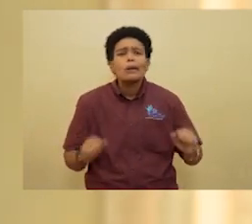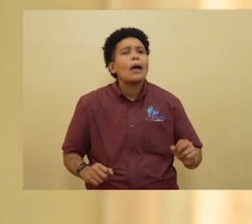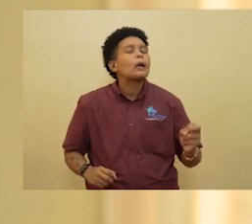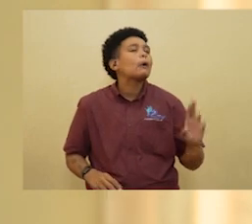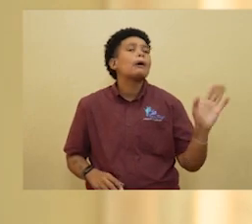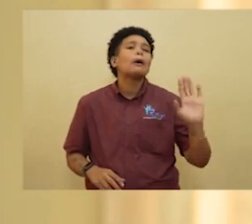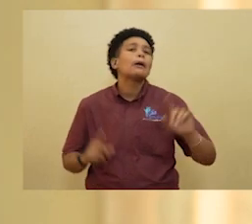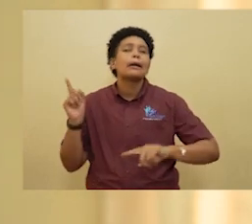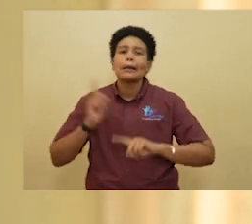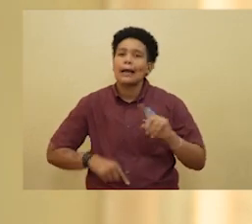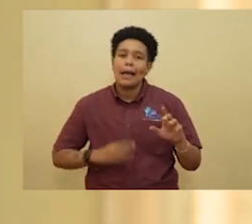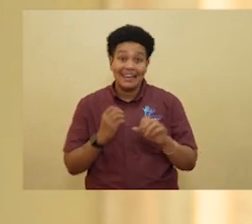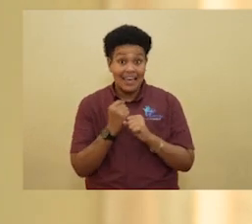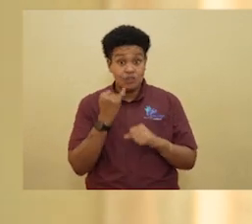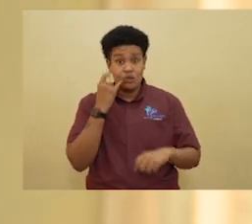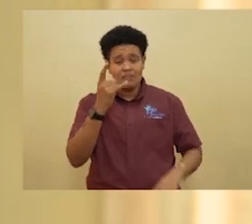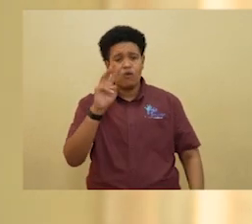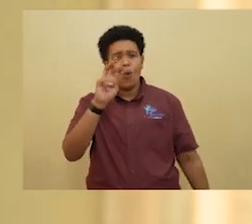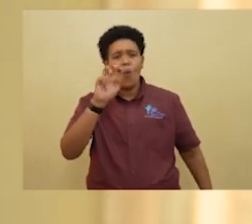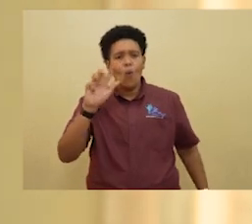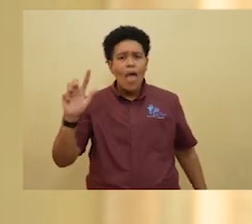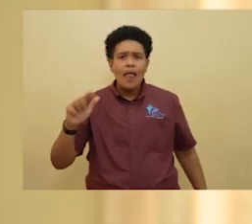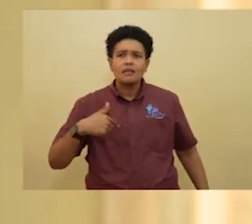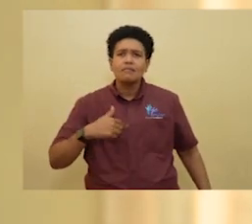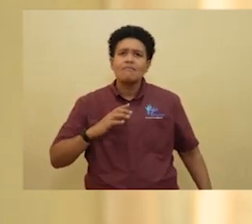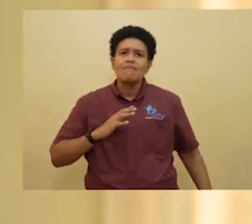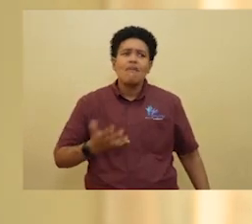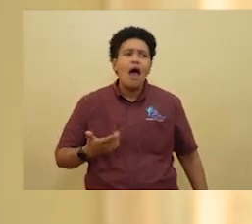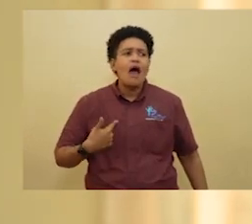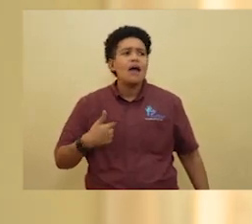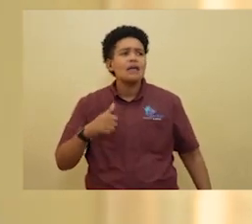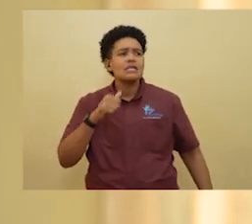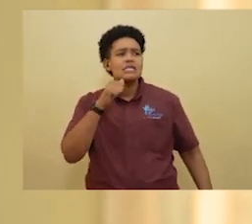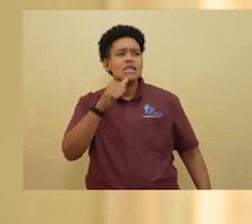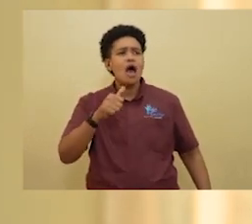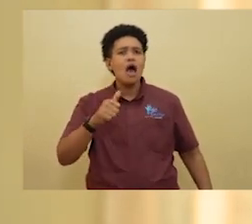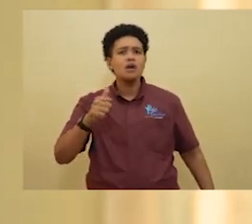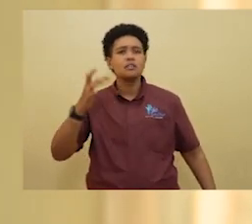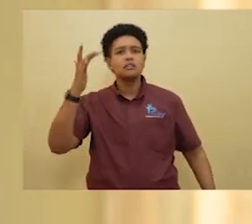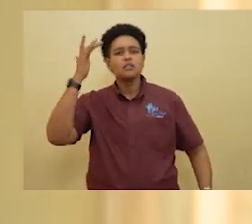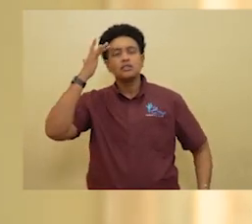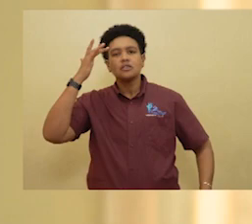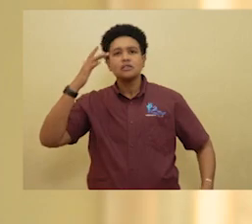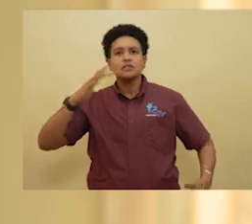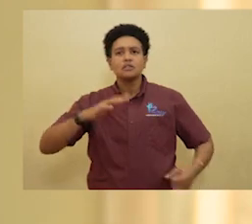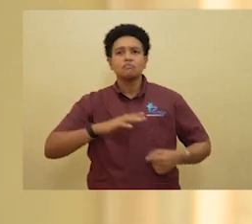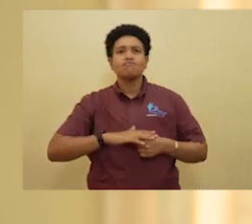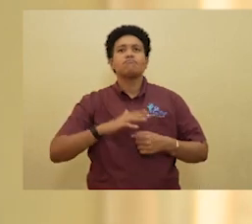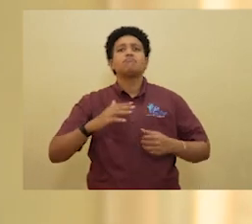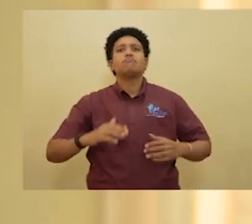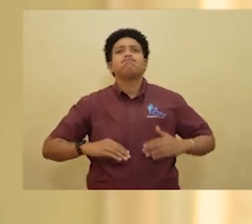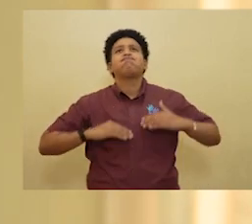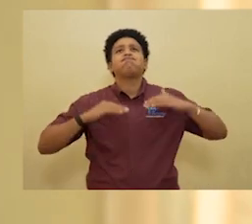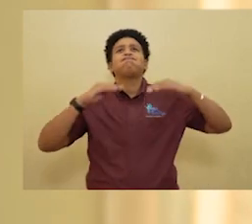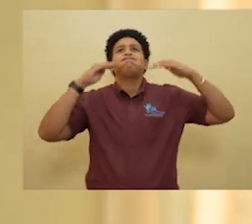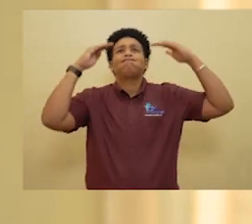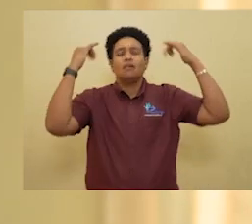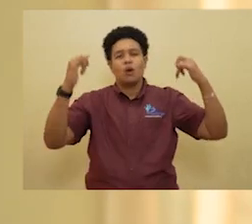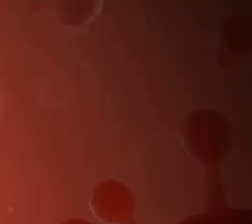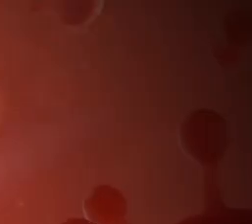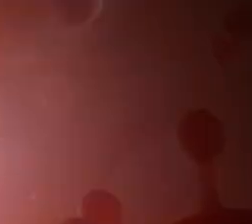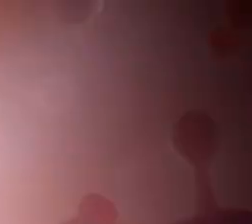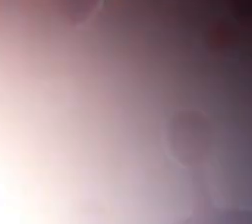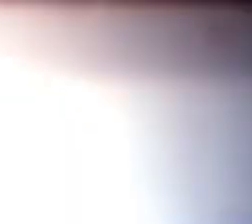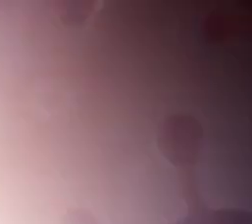So if you are well, you are not having a flare at this time, then yes, you ought to take the